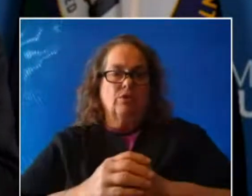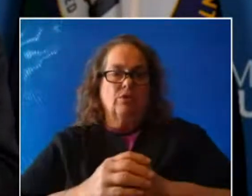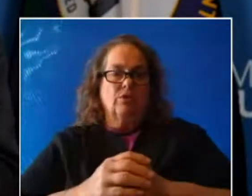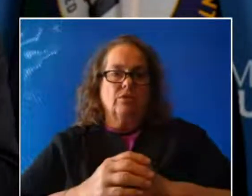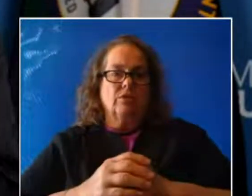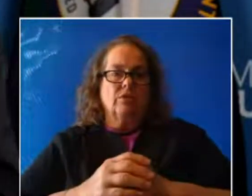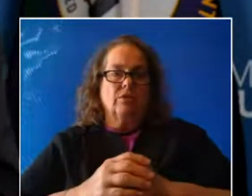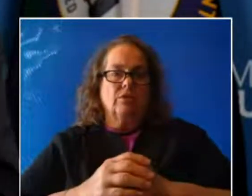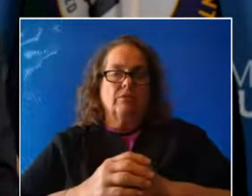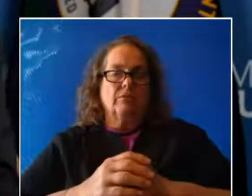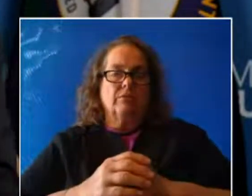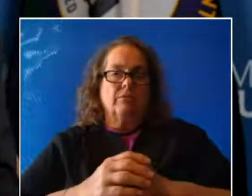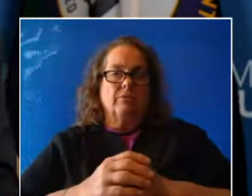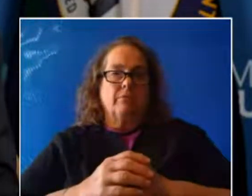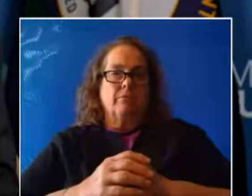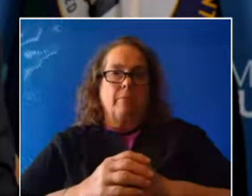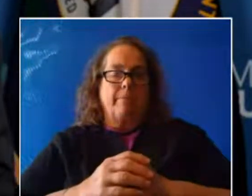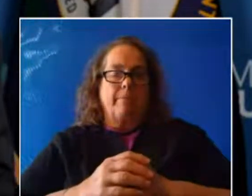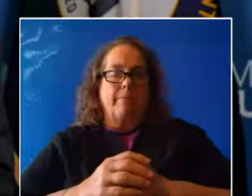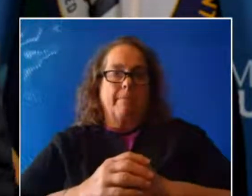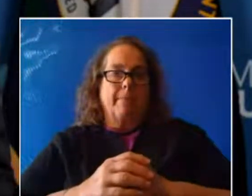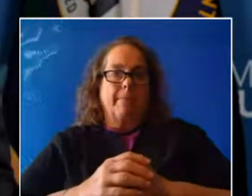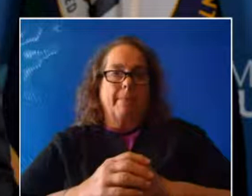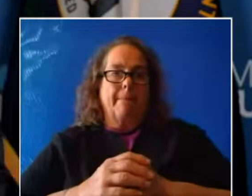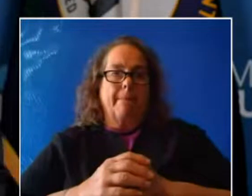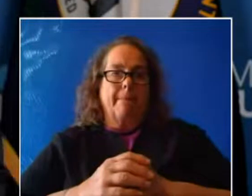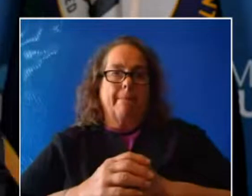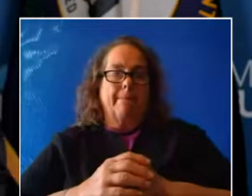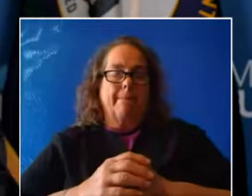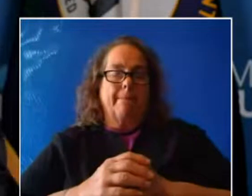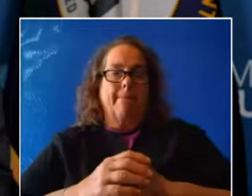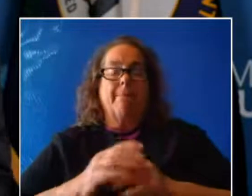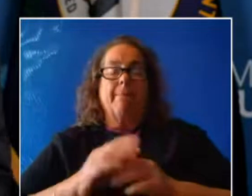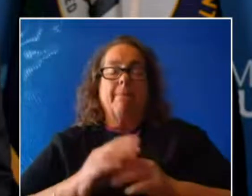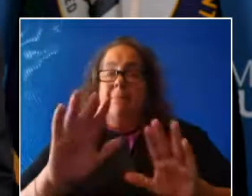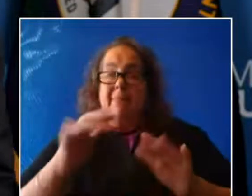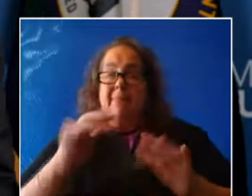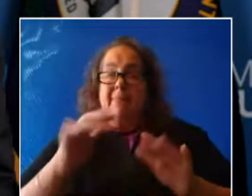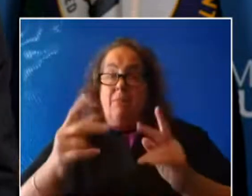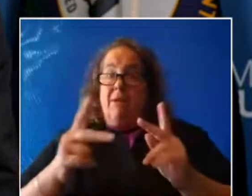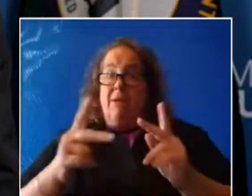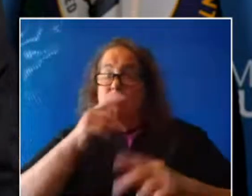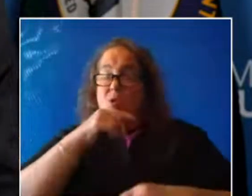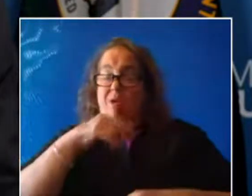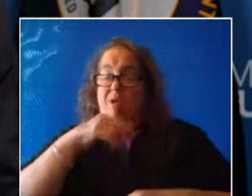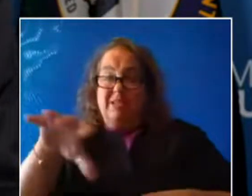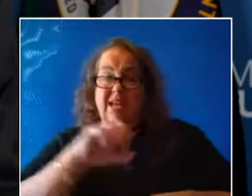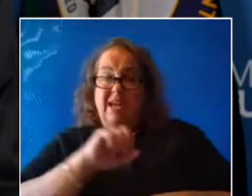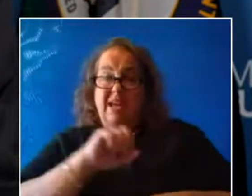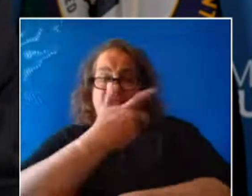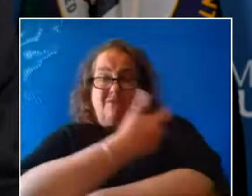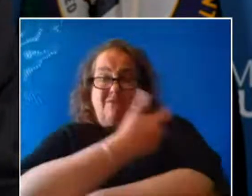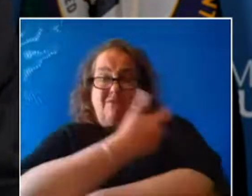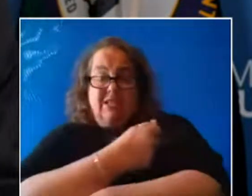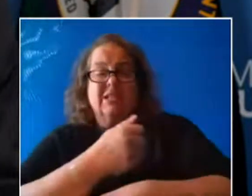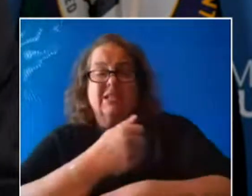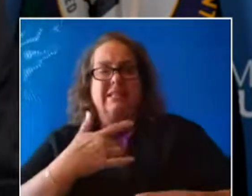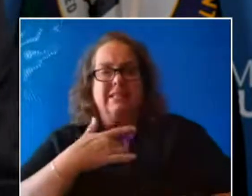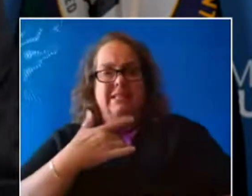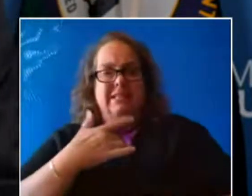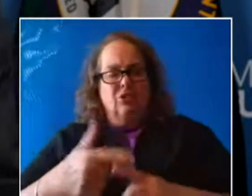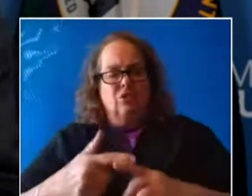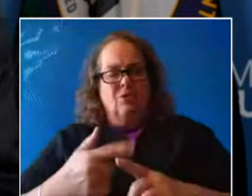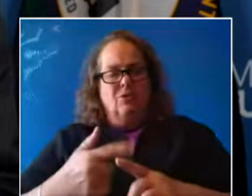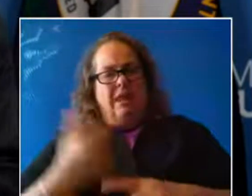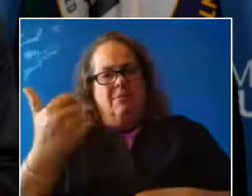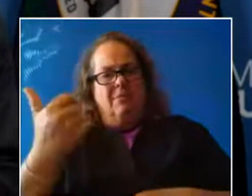for folks that have taken the vaccine, they virtually eliminate serious illness and they eliminate death, and they do that even in the most